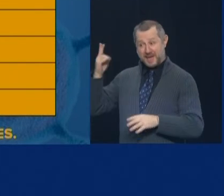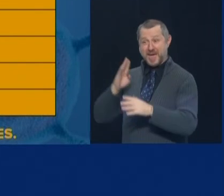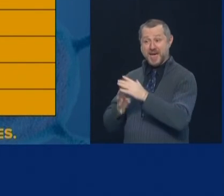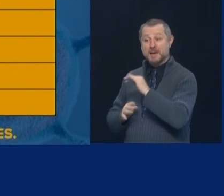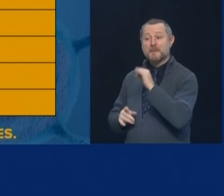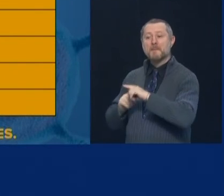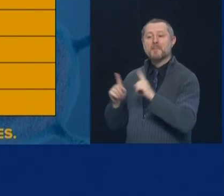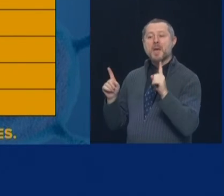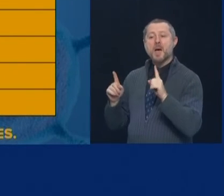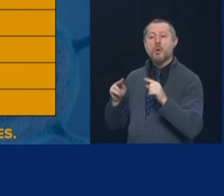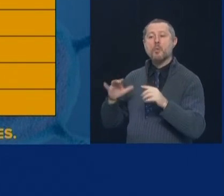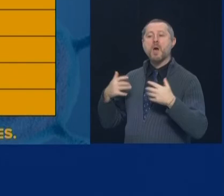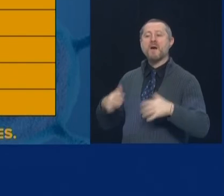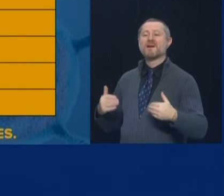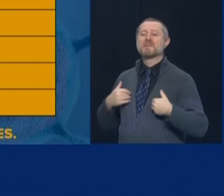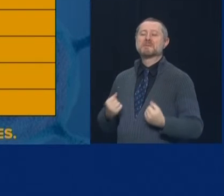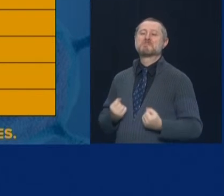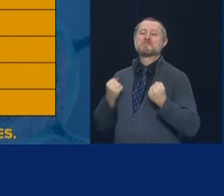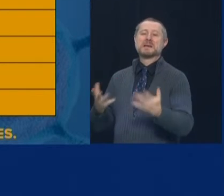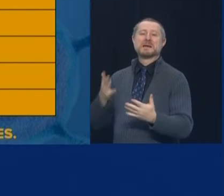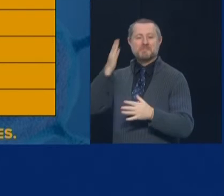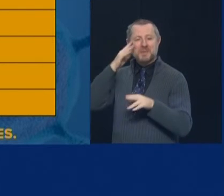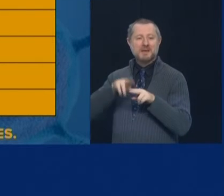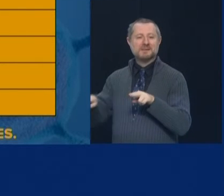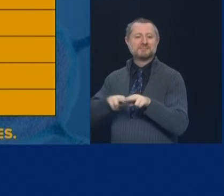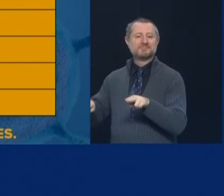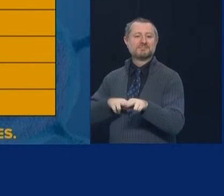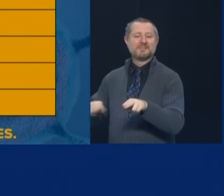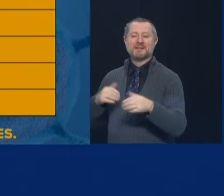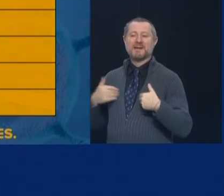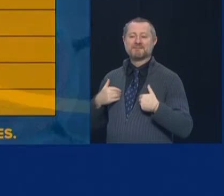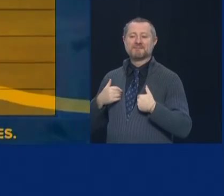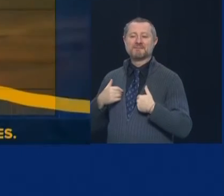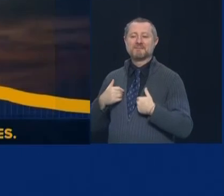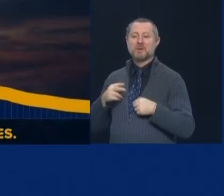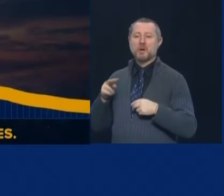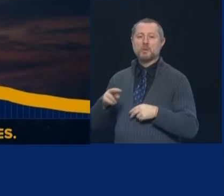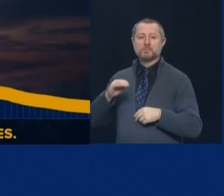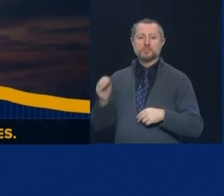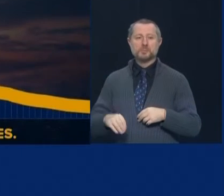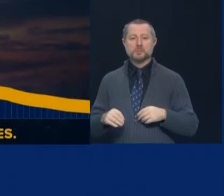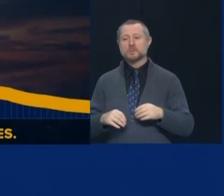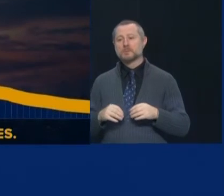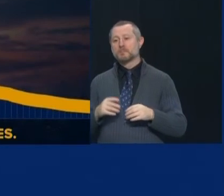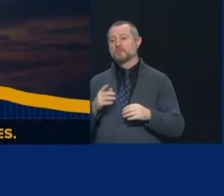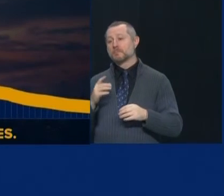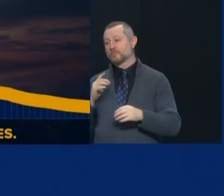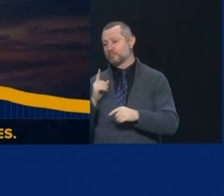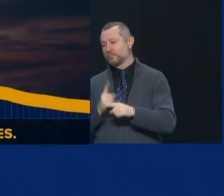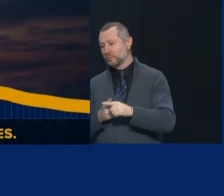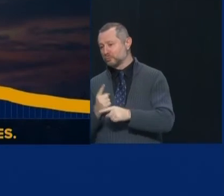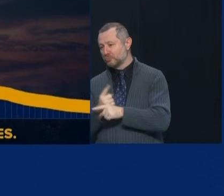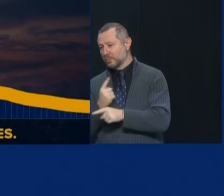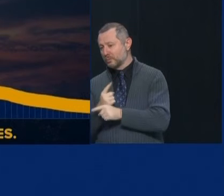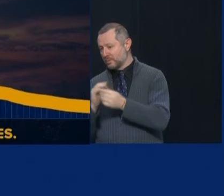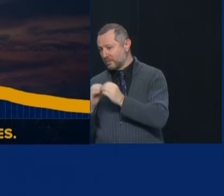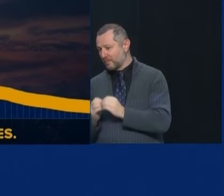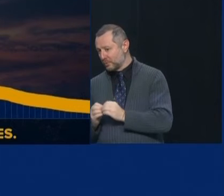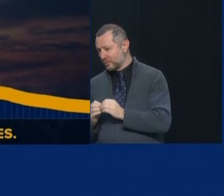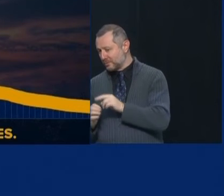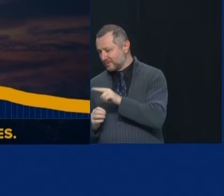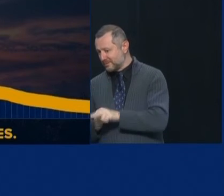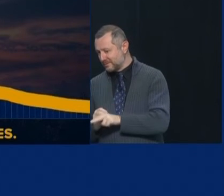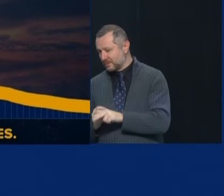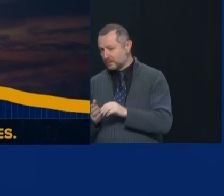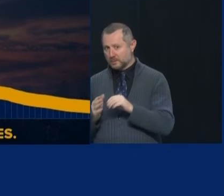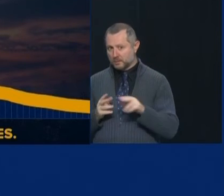beds. So you have to look at the percentage increase, and you also have to look at the number of cases. Bad